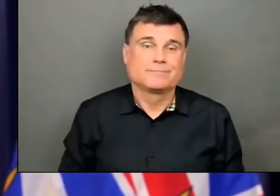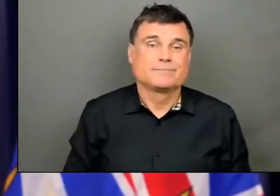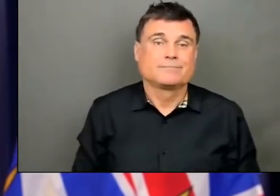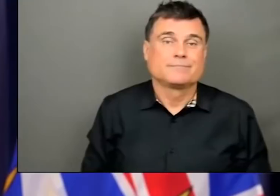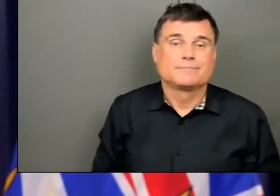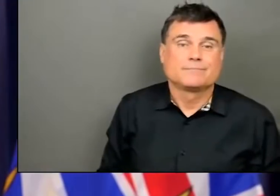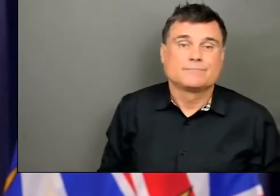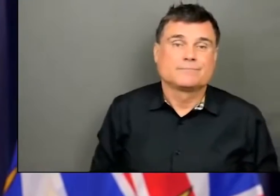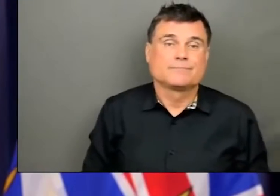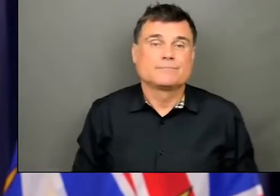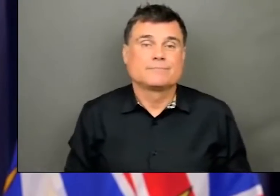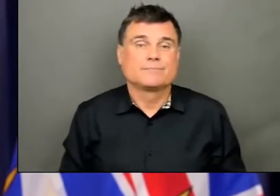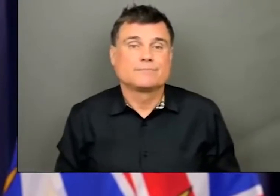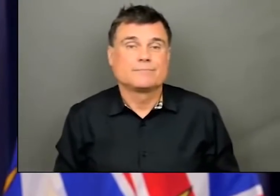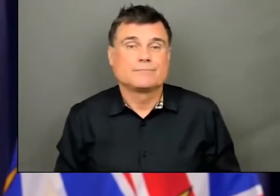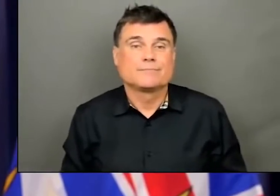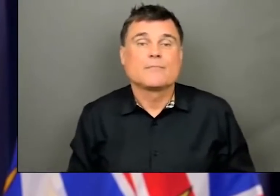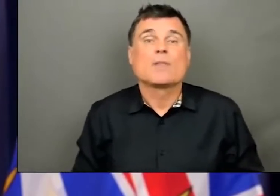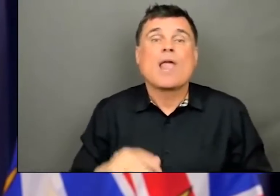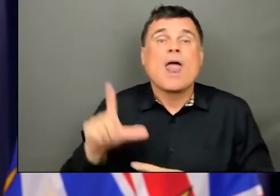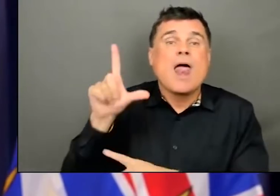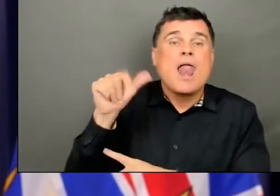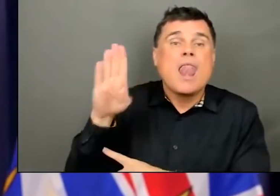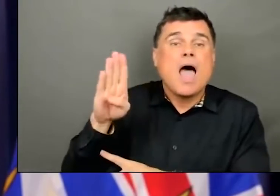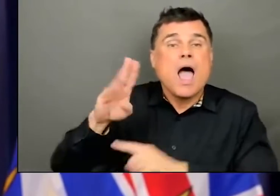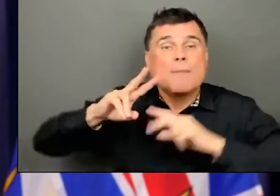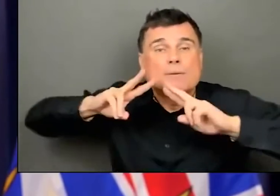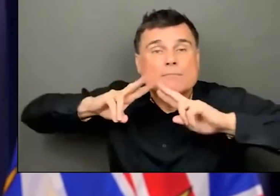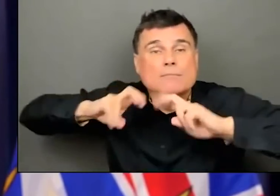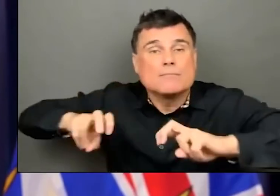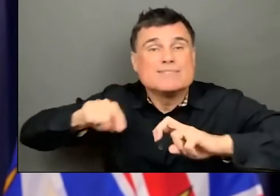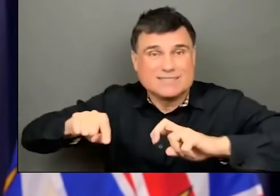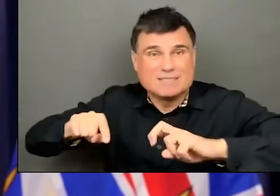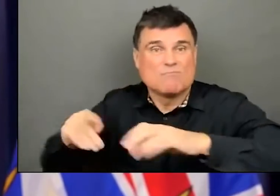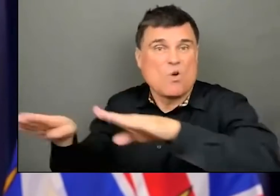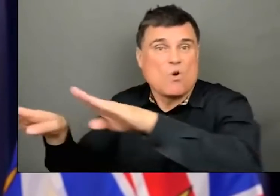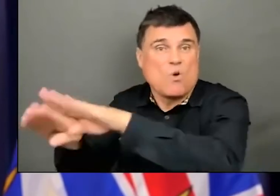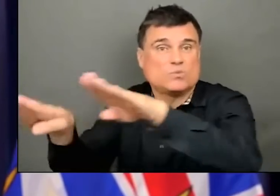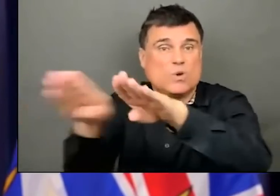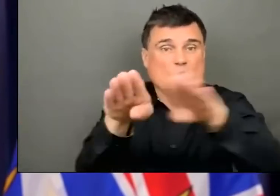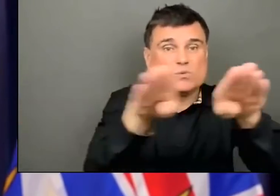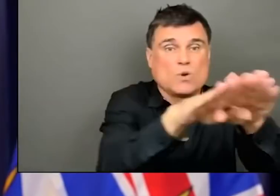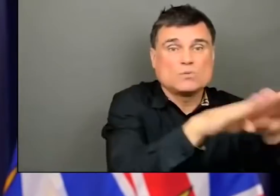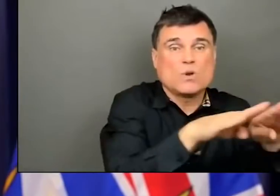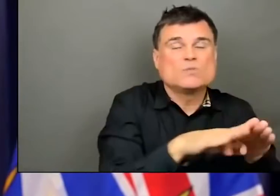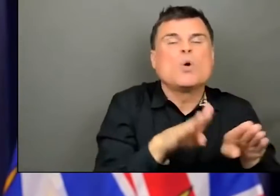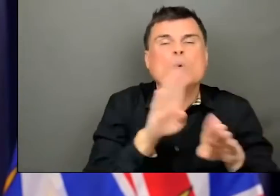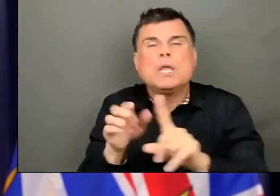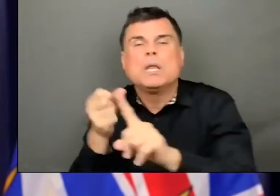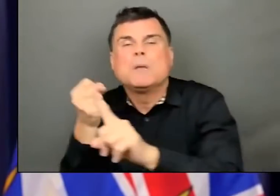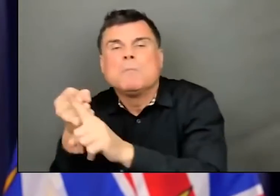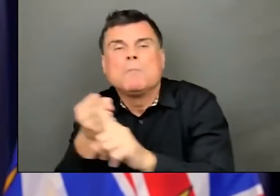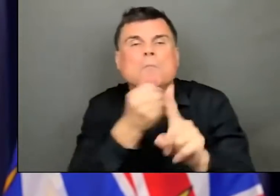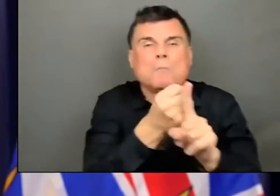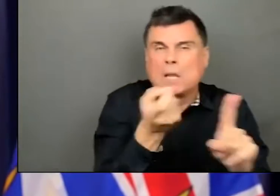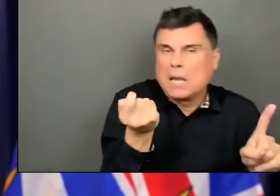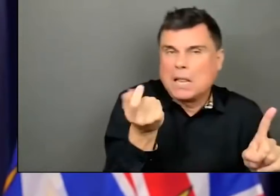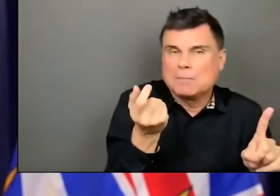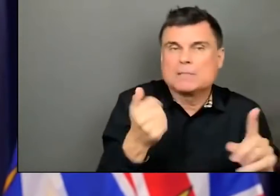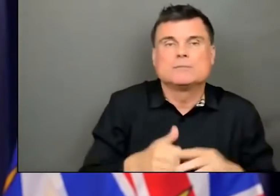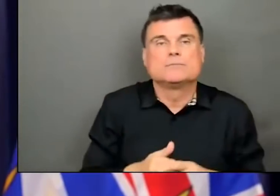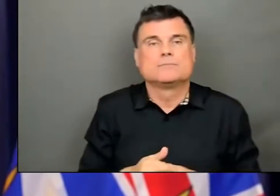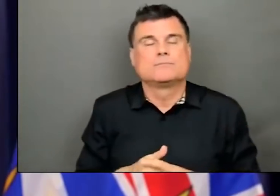a large percentage of a relatively small group of people in the facility there mean that hours are